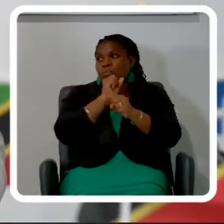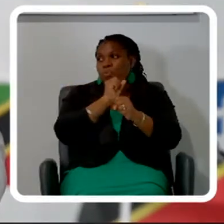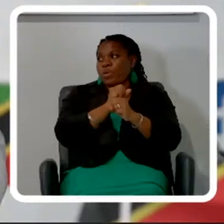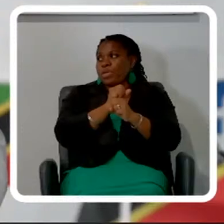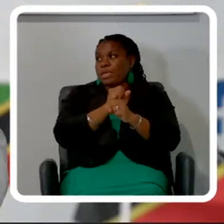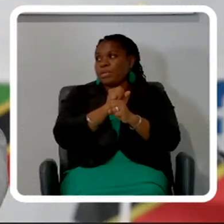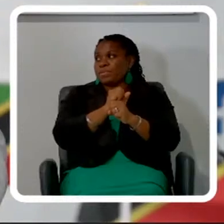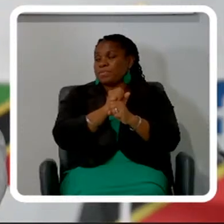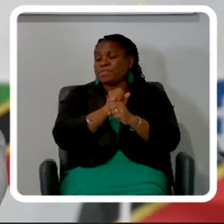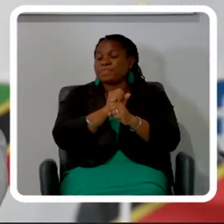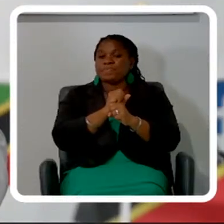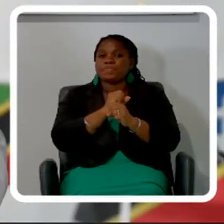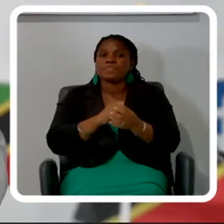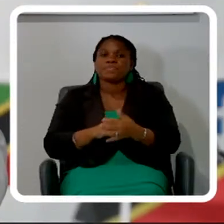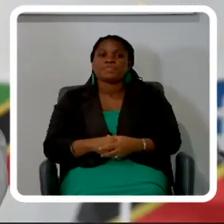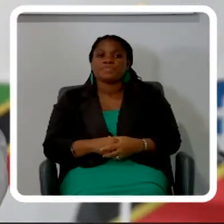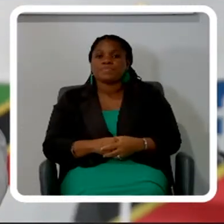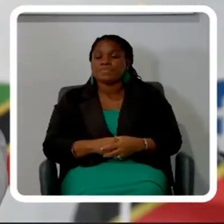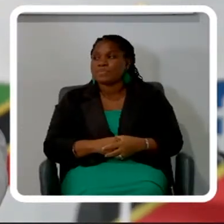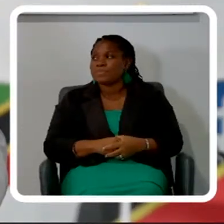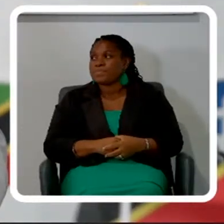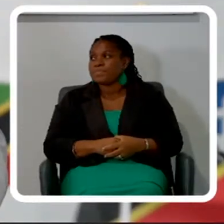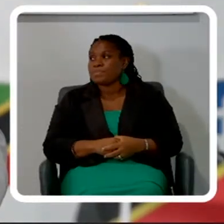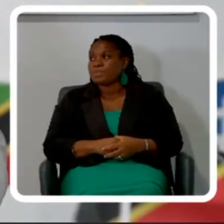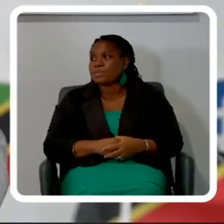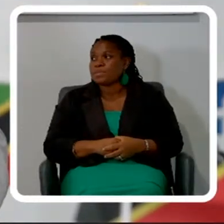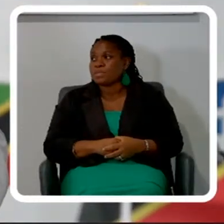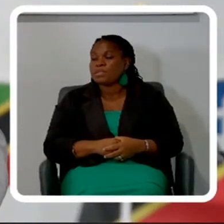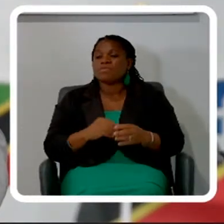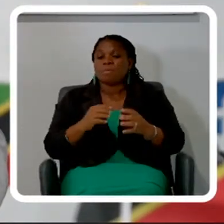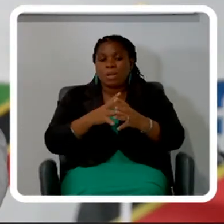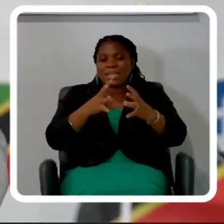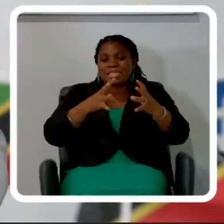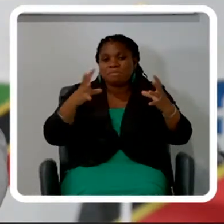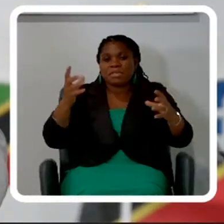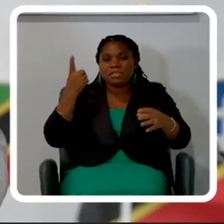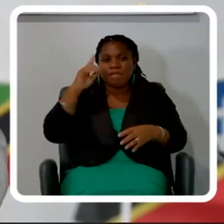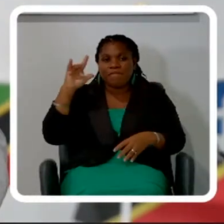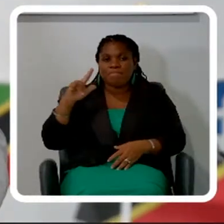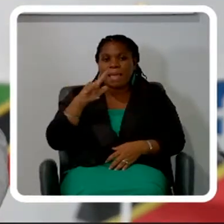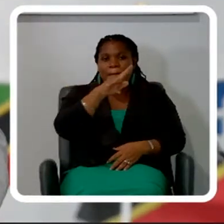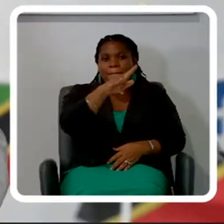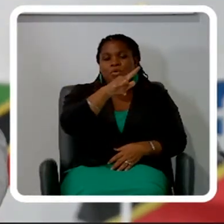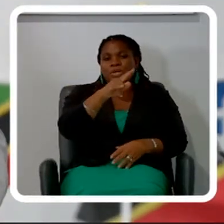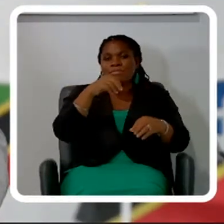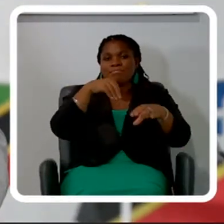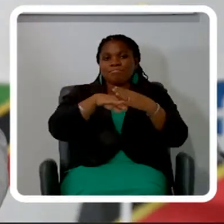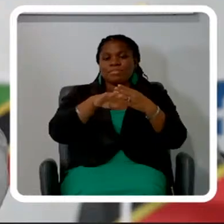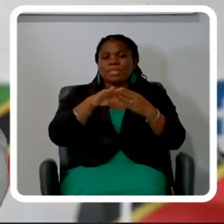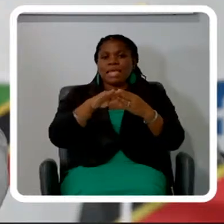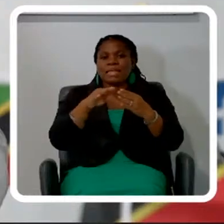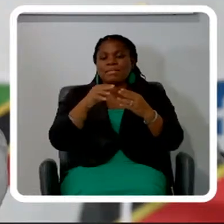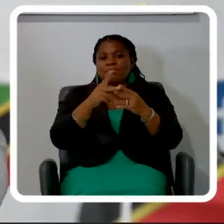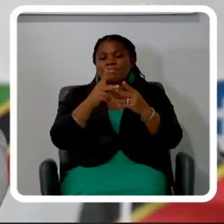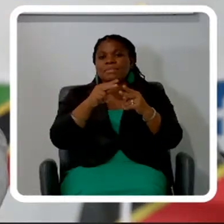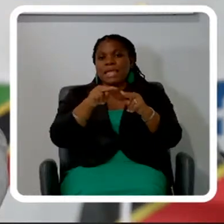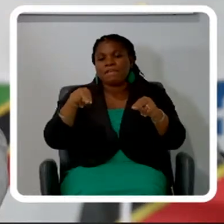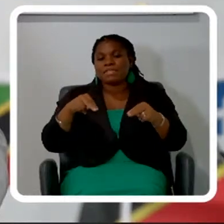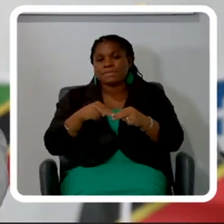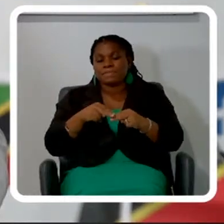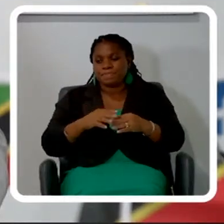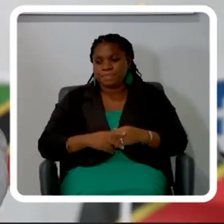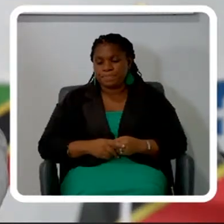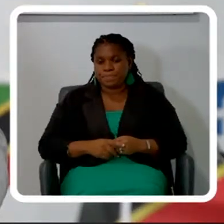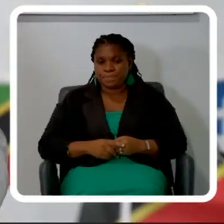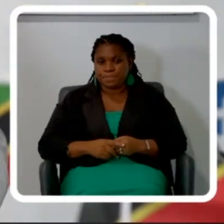with respect to the airport expansion project for the people of Nevis. As I've said before,